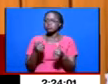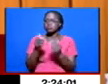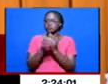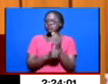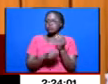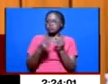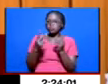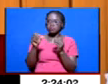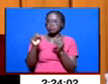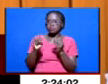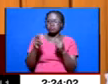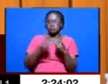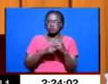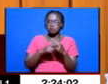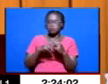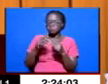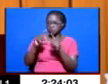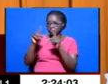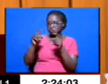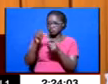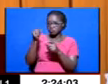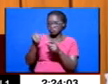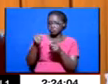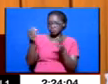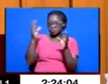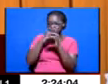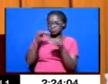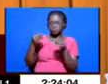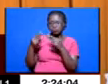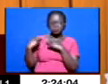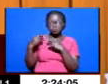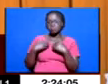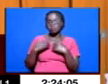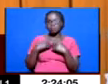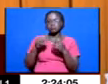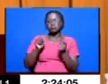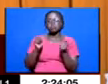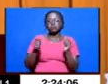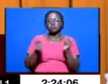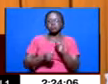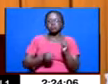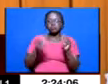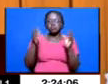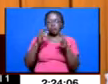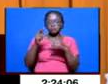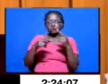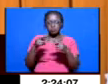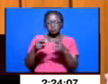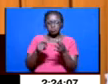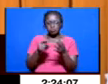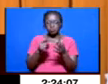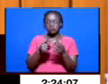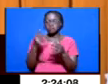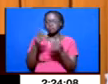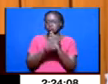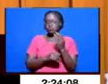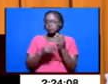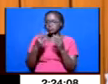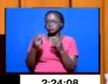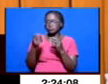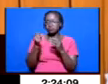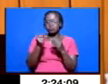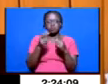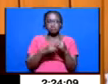257.5 subscribes the President a role in the amendment process. Article 257.5 provides that if a